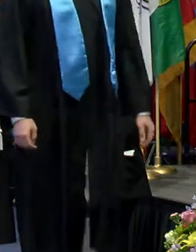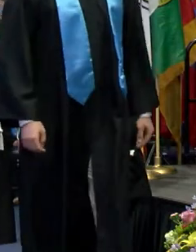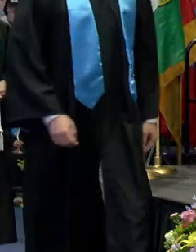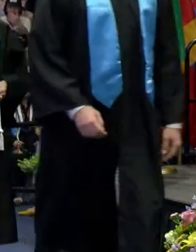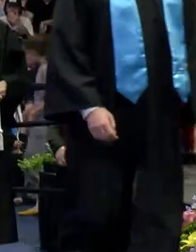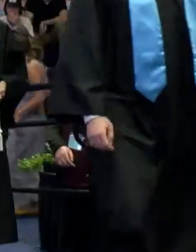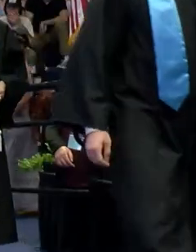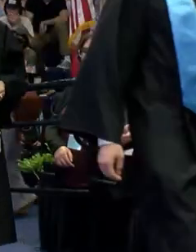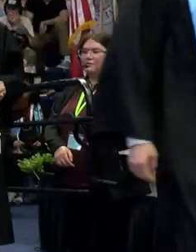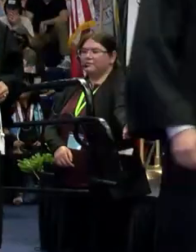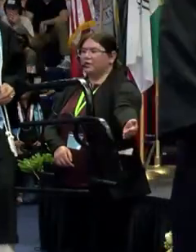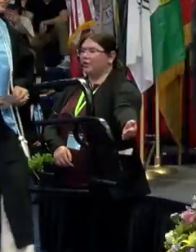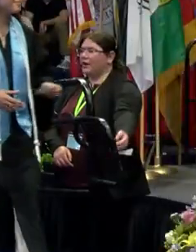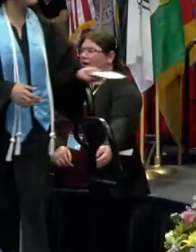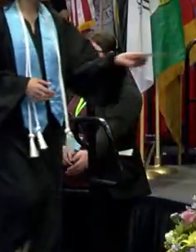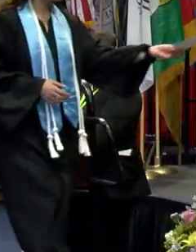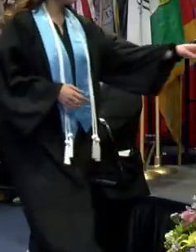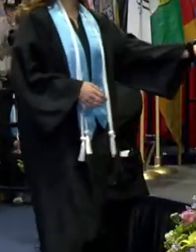Jared Hoyt.